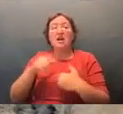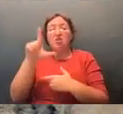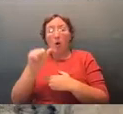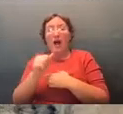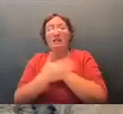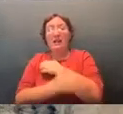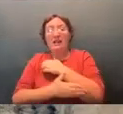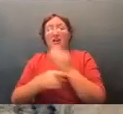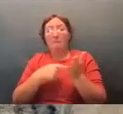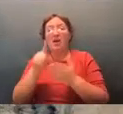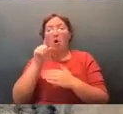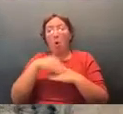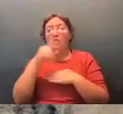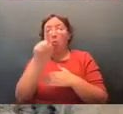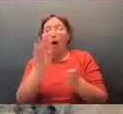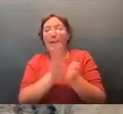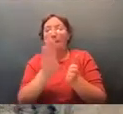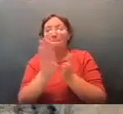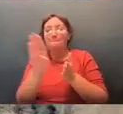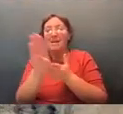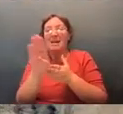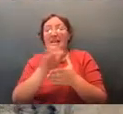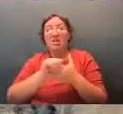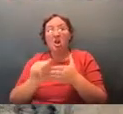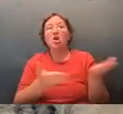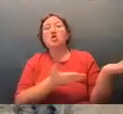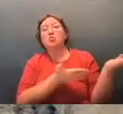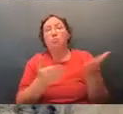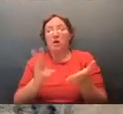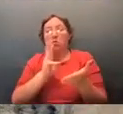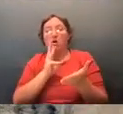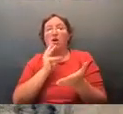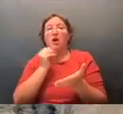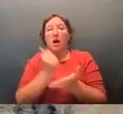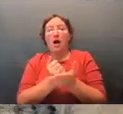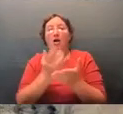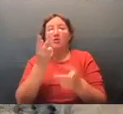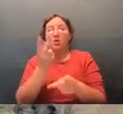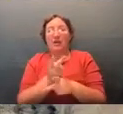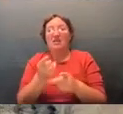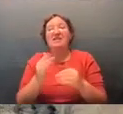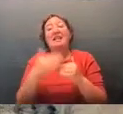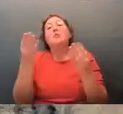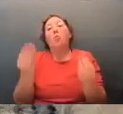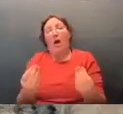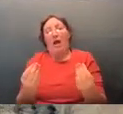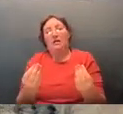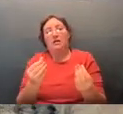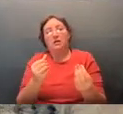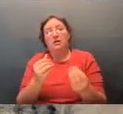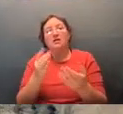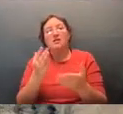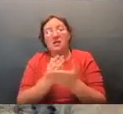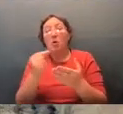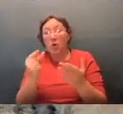over $1 billion to move water and help keep this lake bed actually wet now. As you can see, some of the